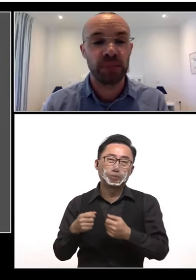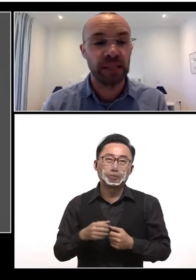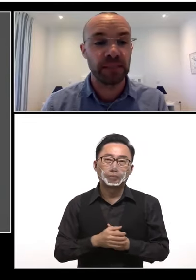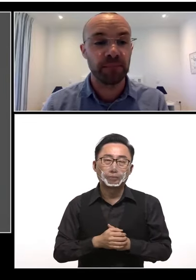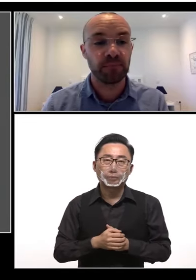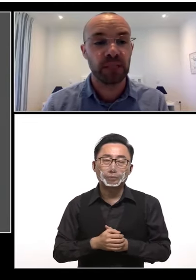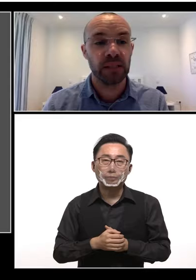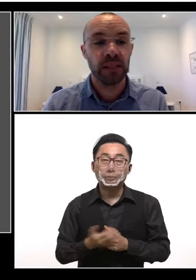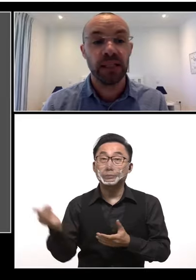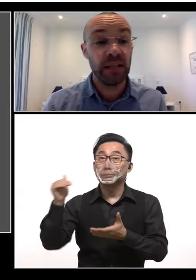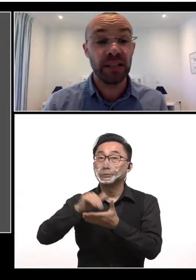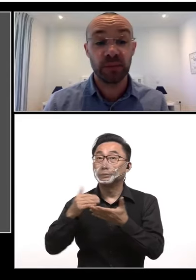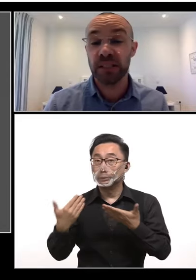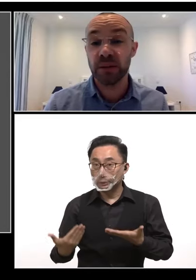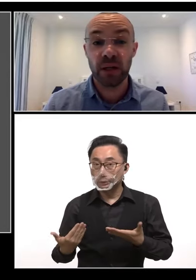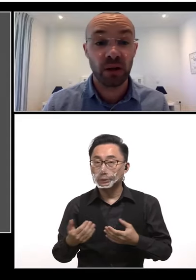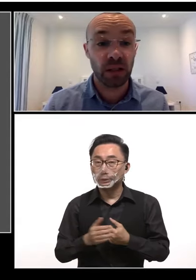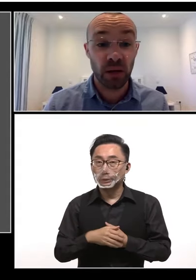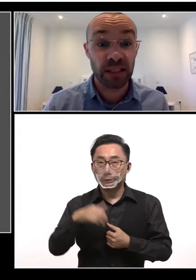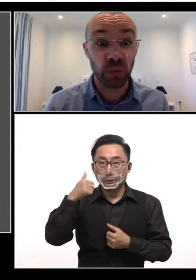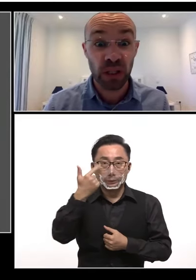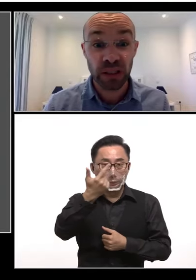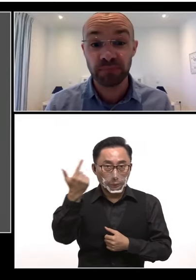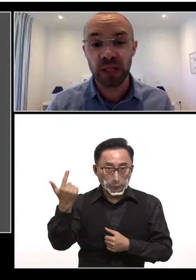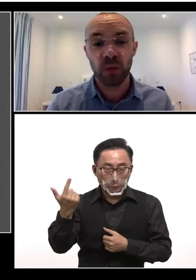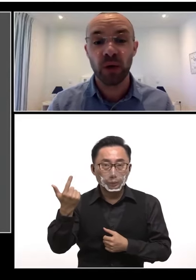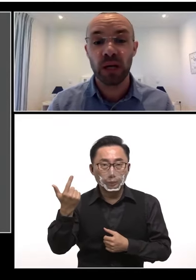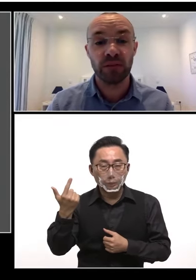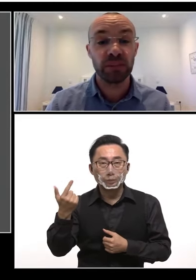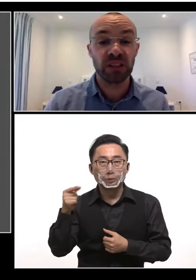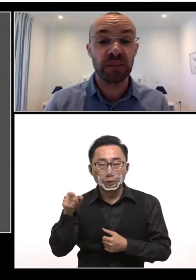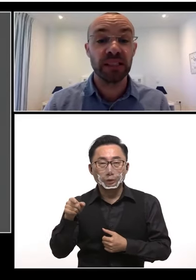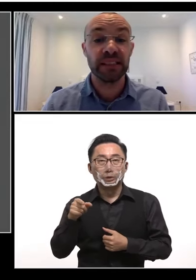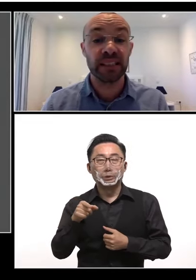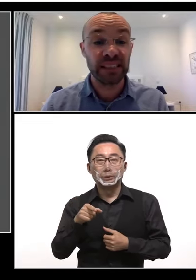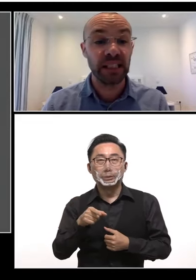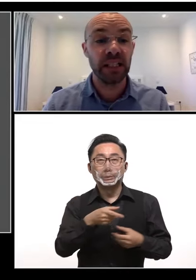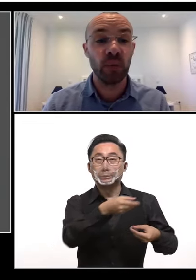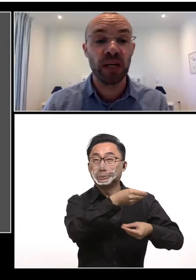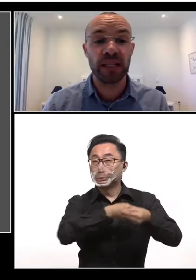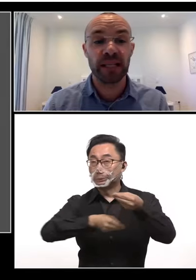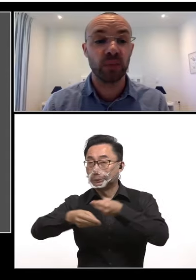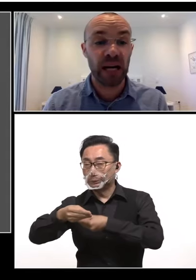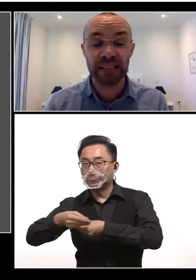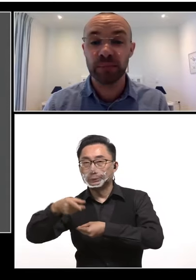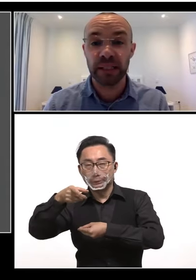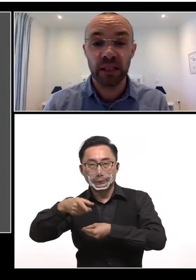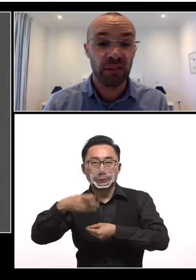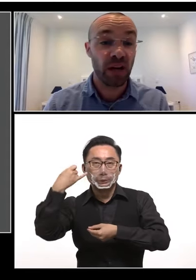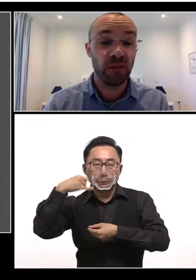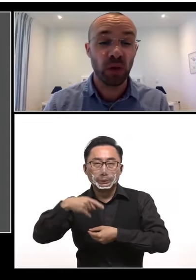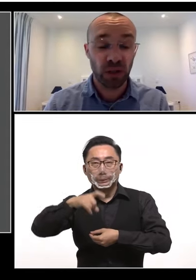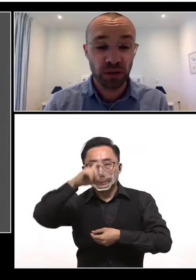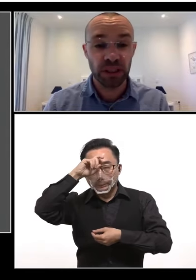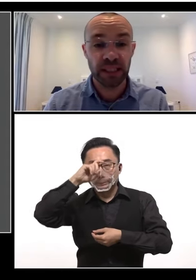peers. Living as we do in our colonialist world, we all have a responsibility to continually work against what has been, for